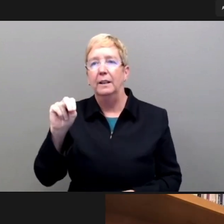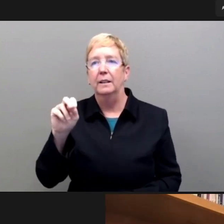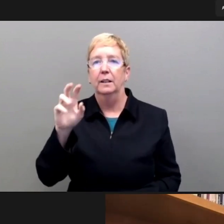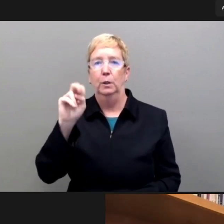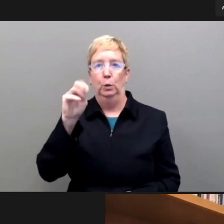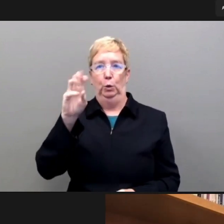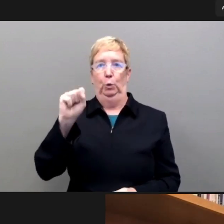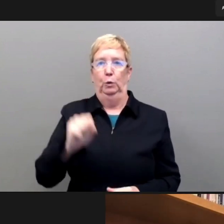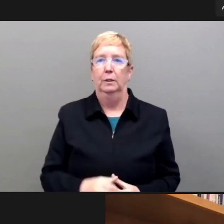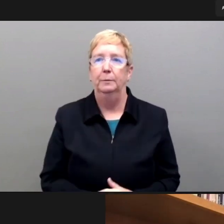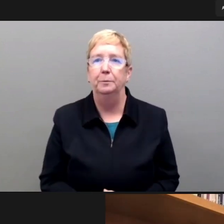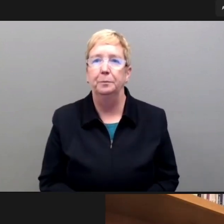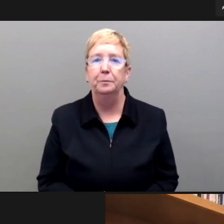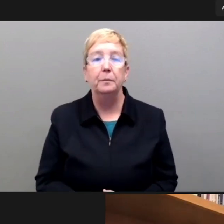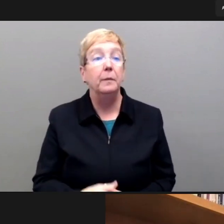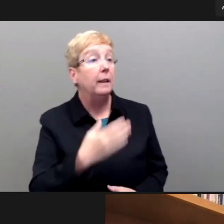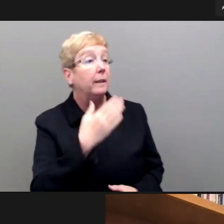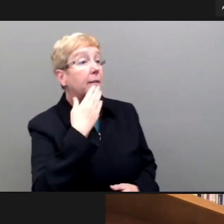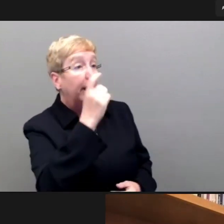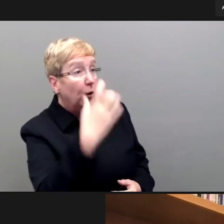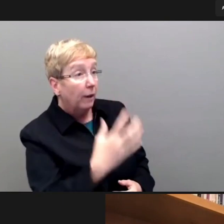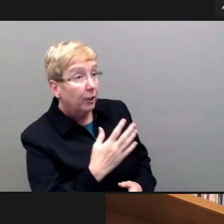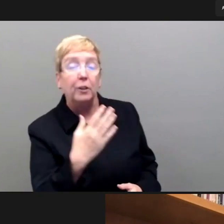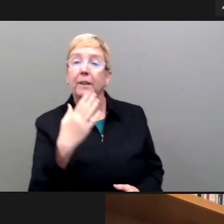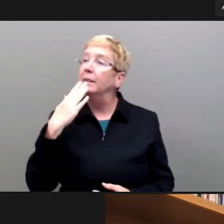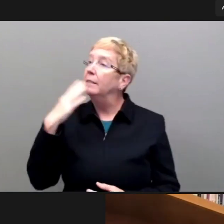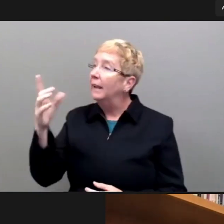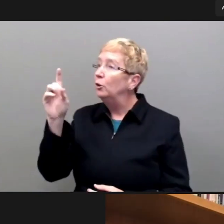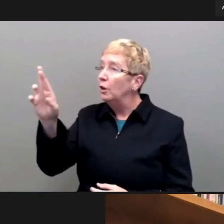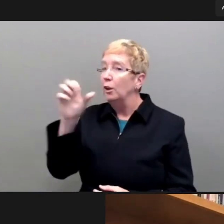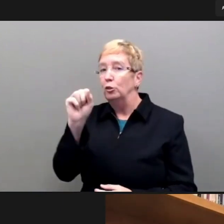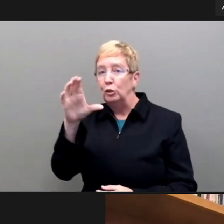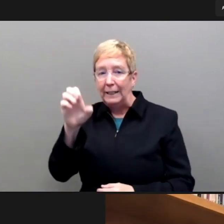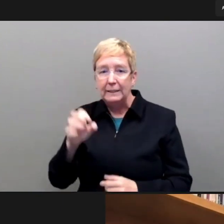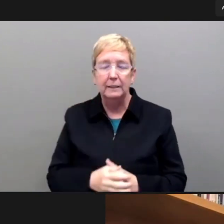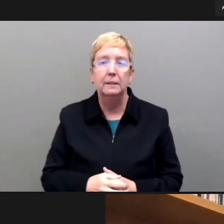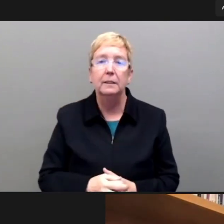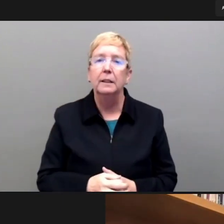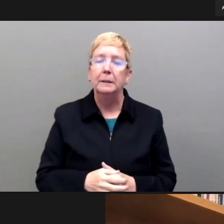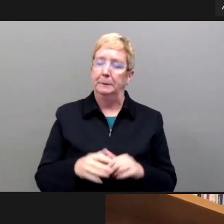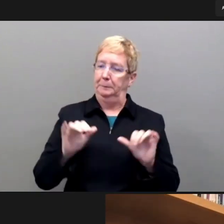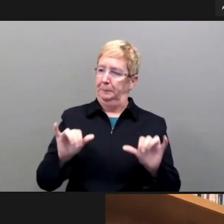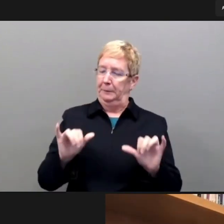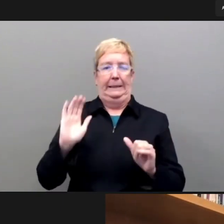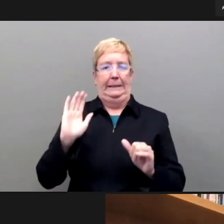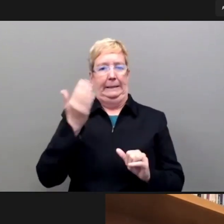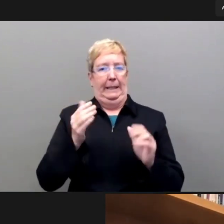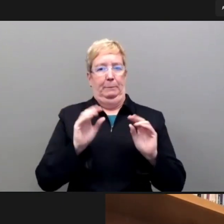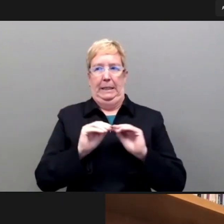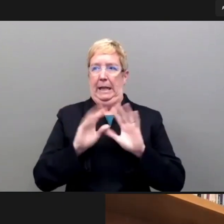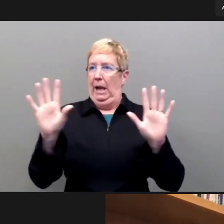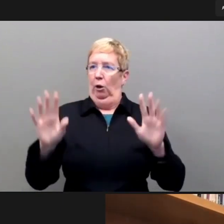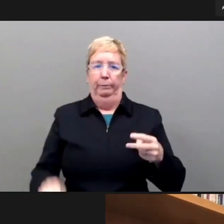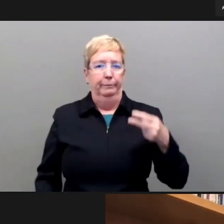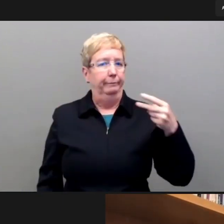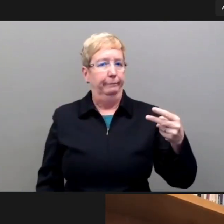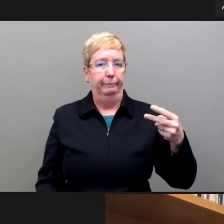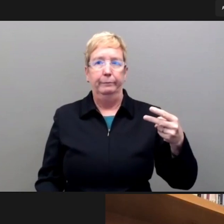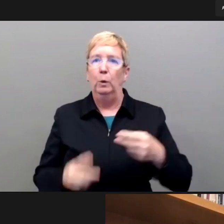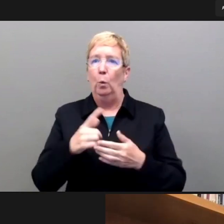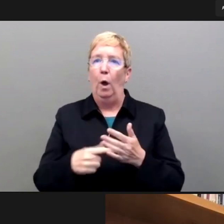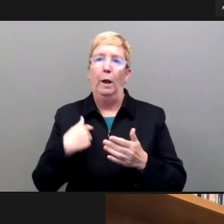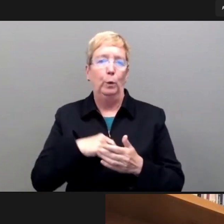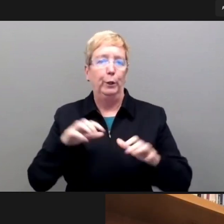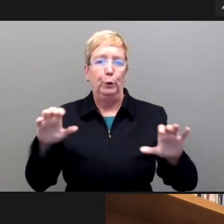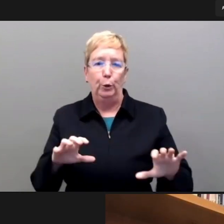Thank you, Governor and Dr. Grace. So clearly the main defenses that we're talking about today for the next month at